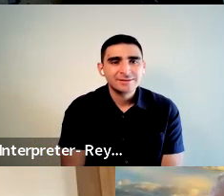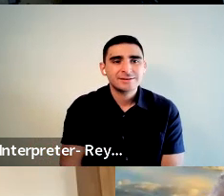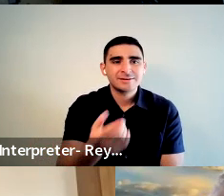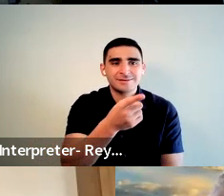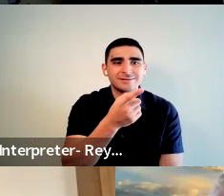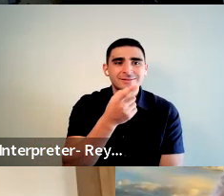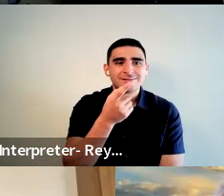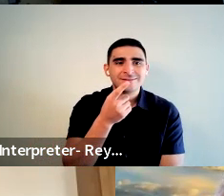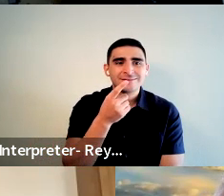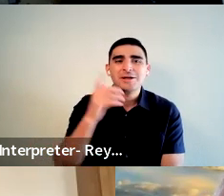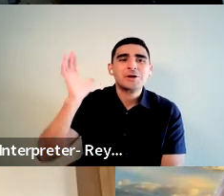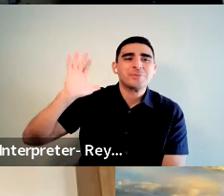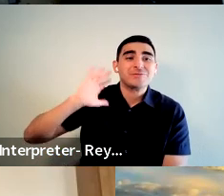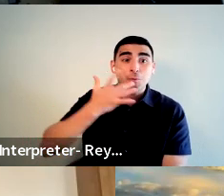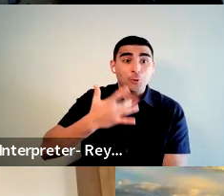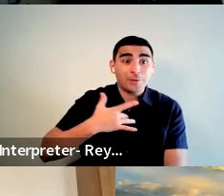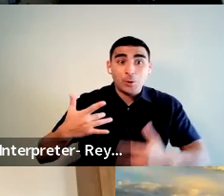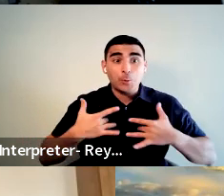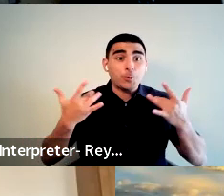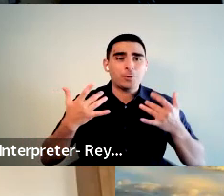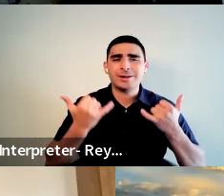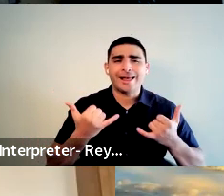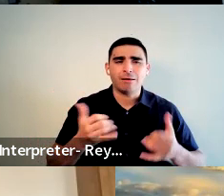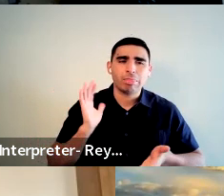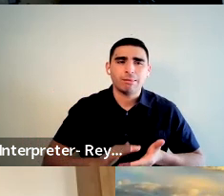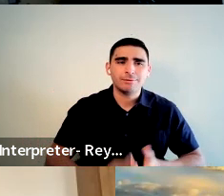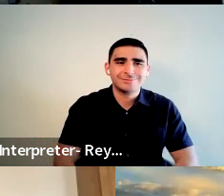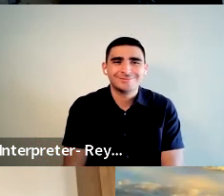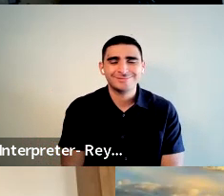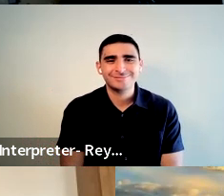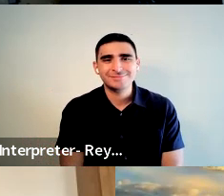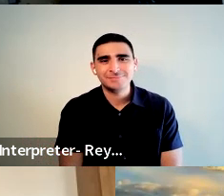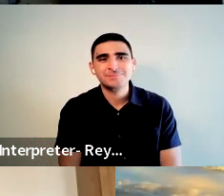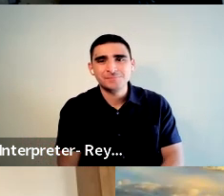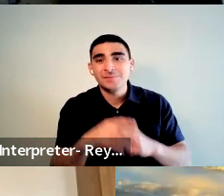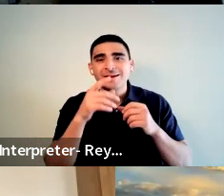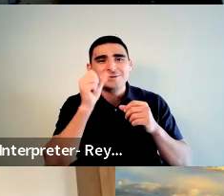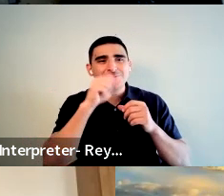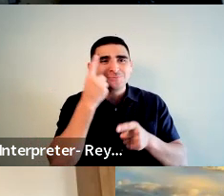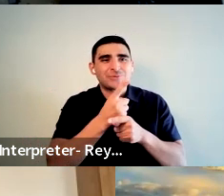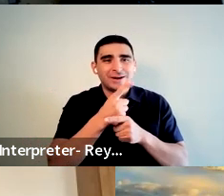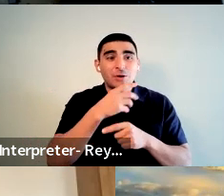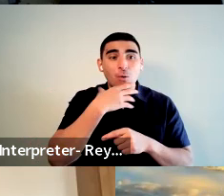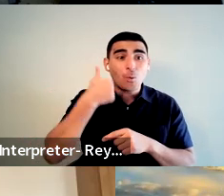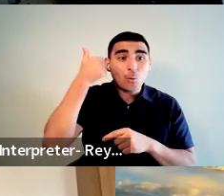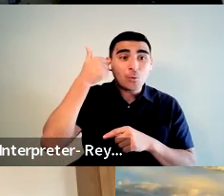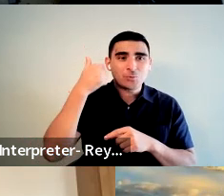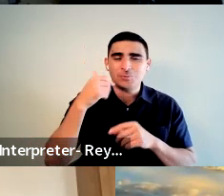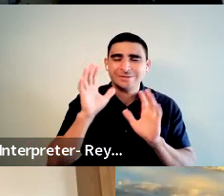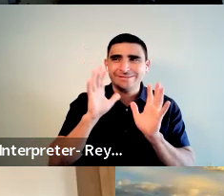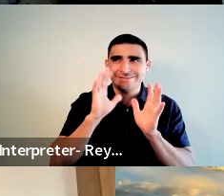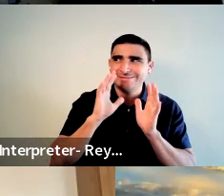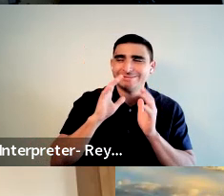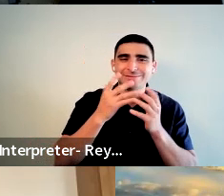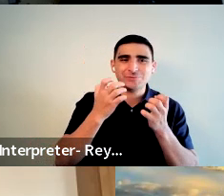as much as they used to. I know, right? The older we get, the more we want to forget our birthdays.